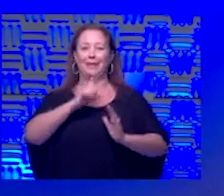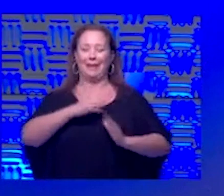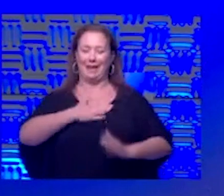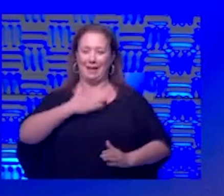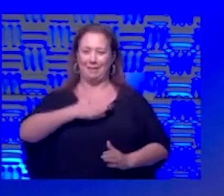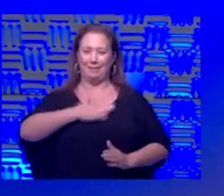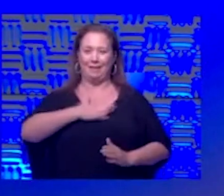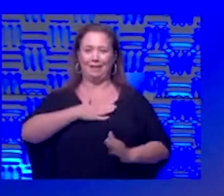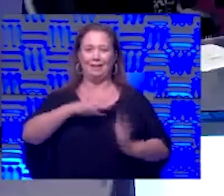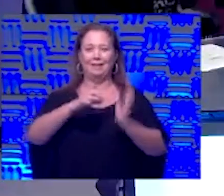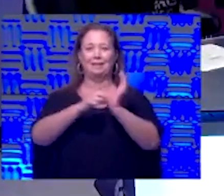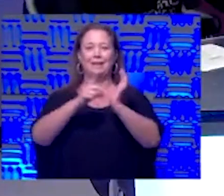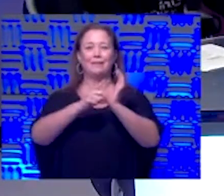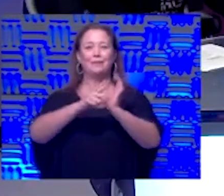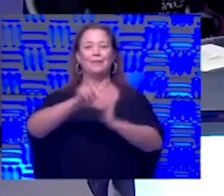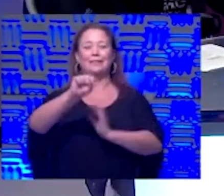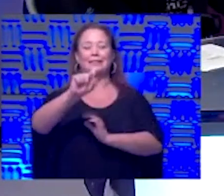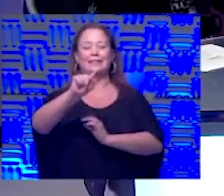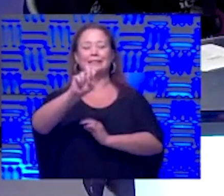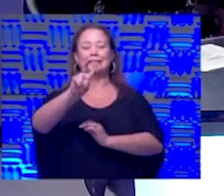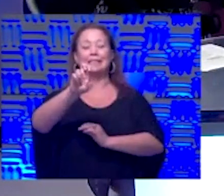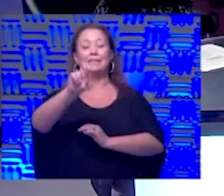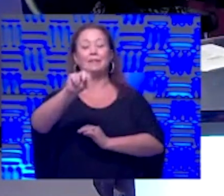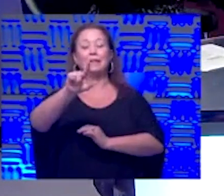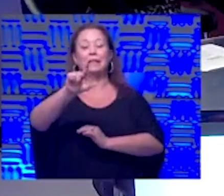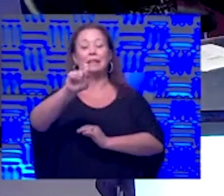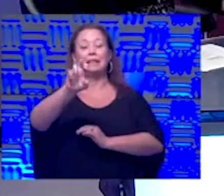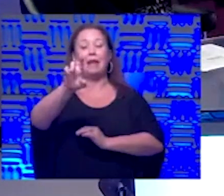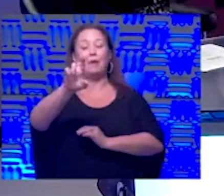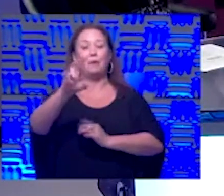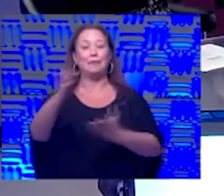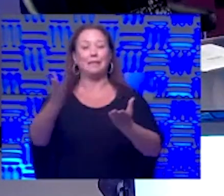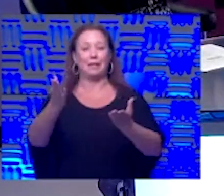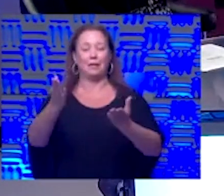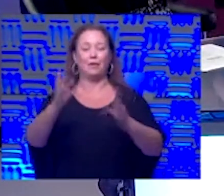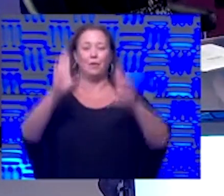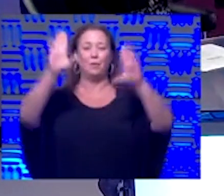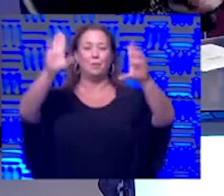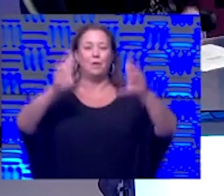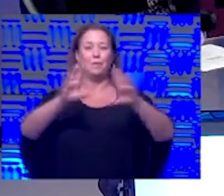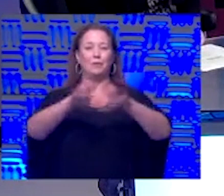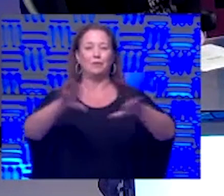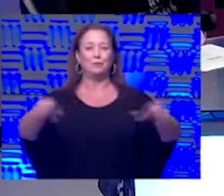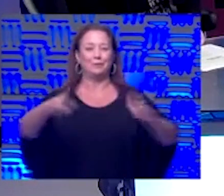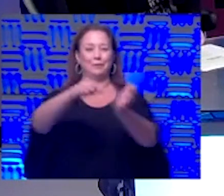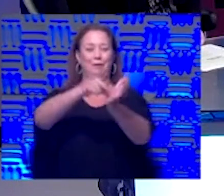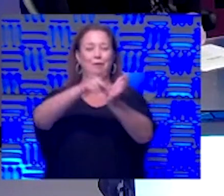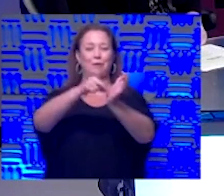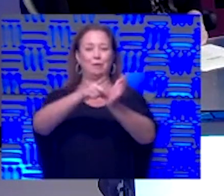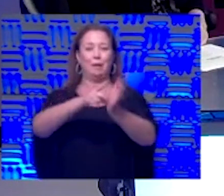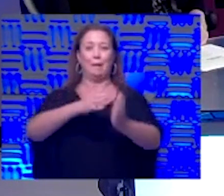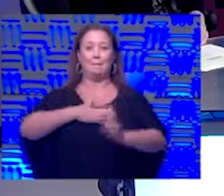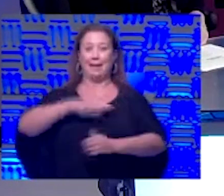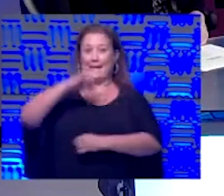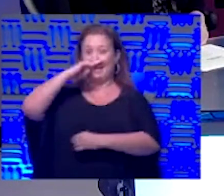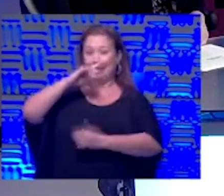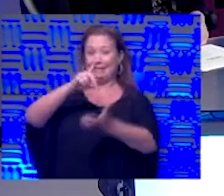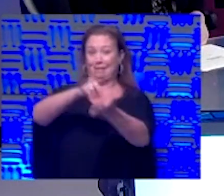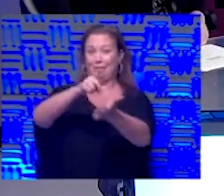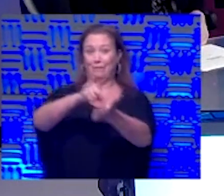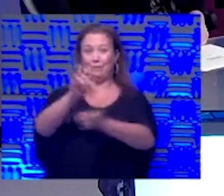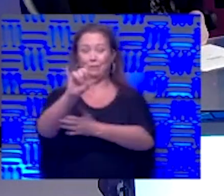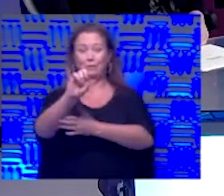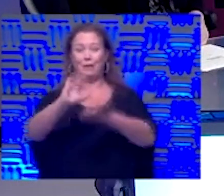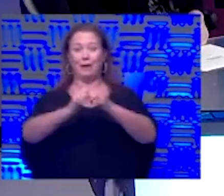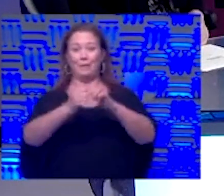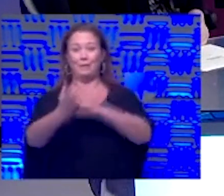grateful that Dr. Steve Lauer is joining me this morning. He is an awesome guy, great pediatrician here with us, my kid's pediatrician.